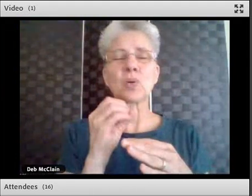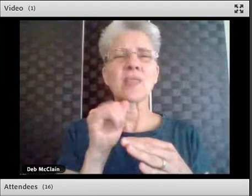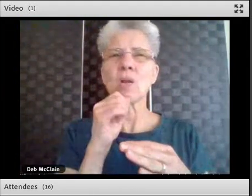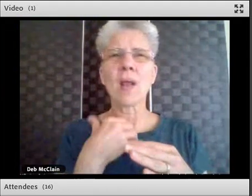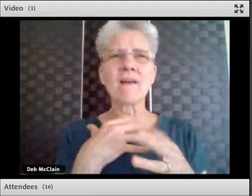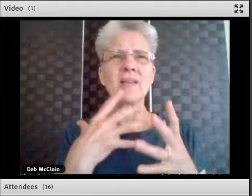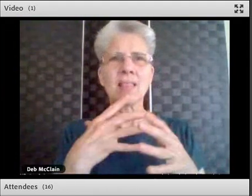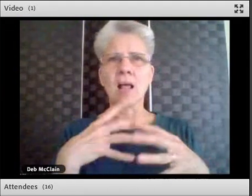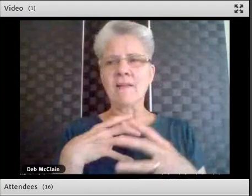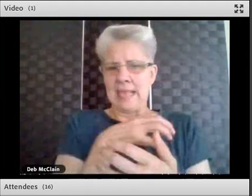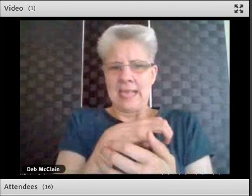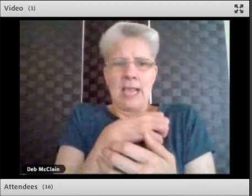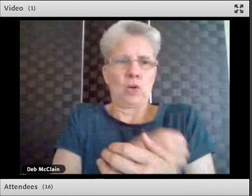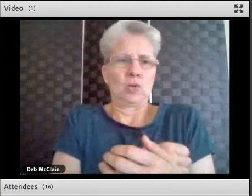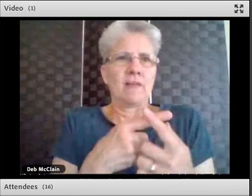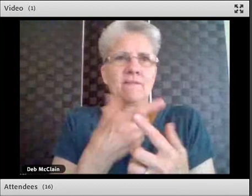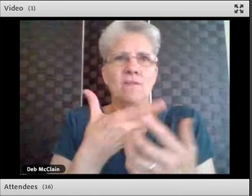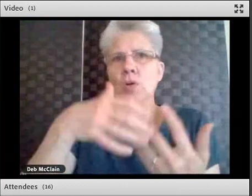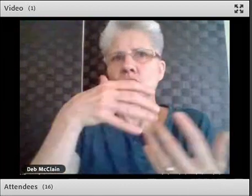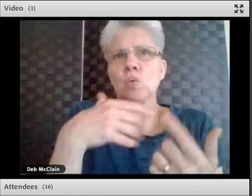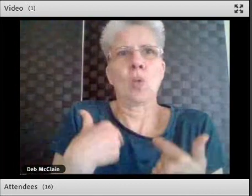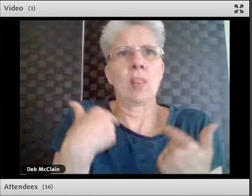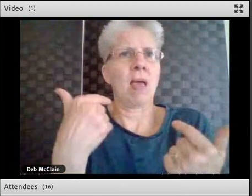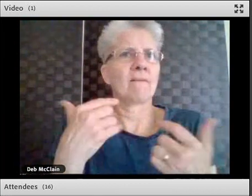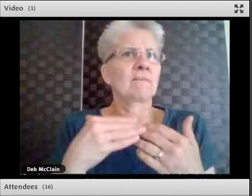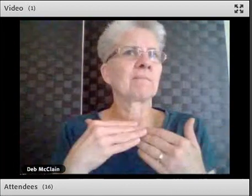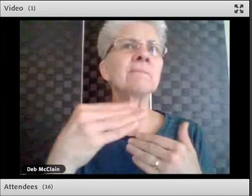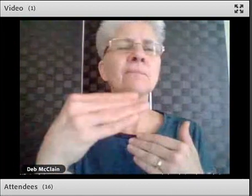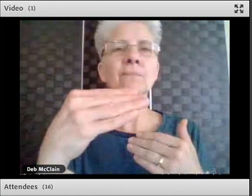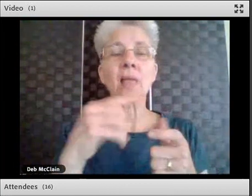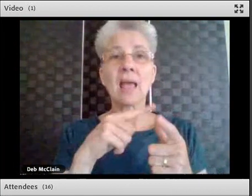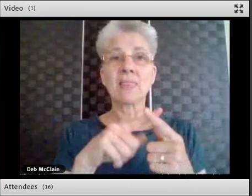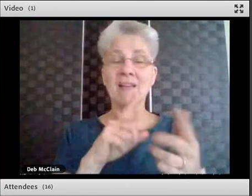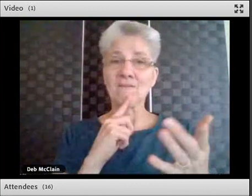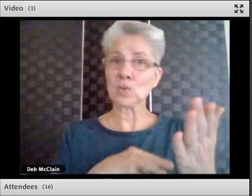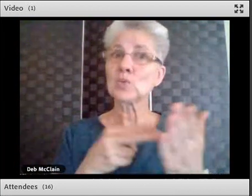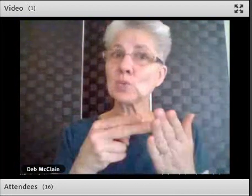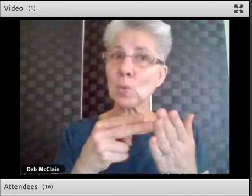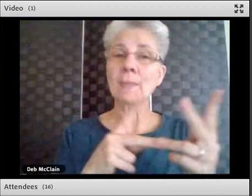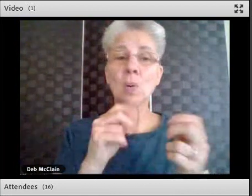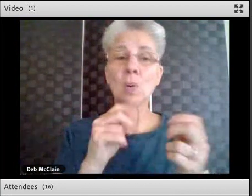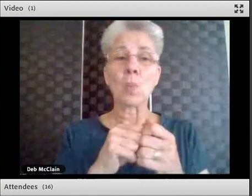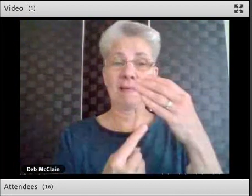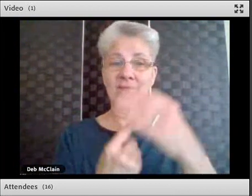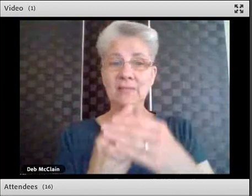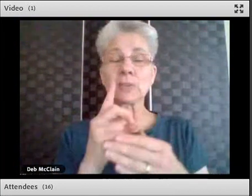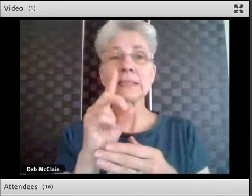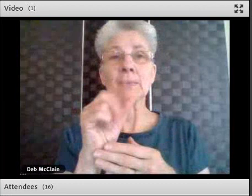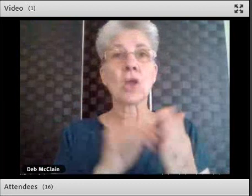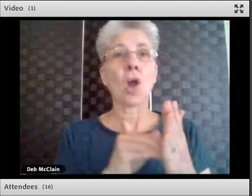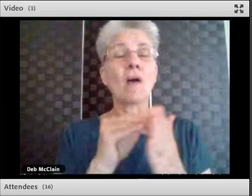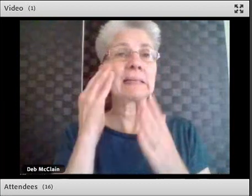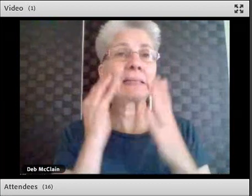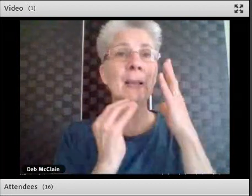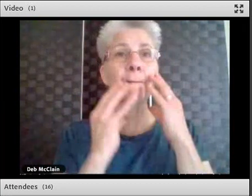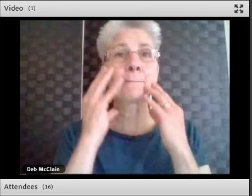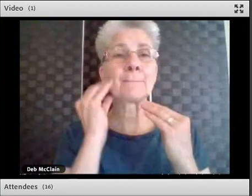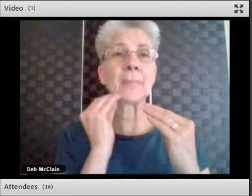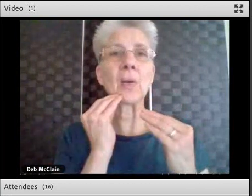don't have a lot of energy for a social life, perhaps. And then definitely, people with invisible disabilities often experience